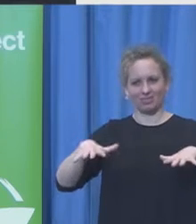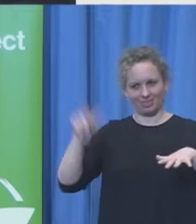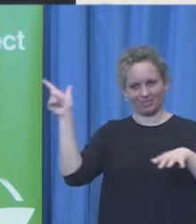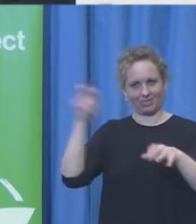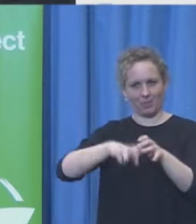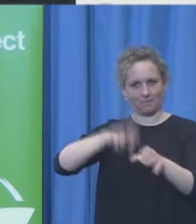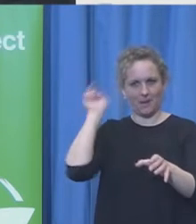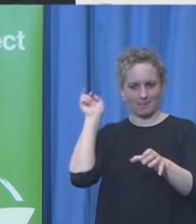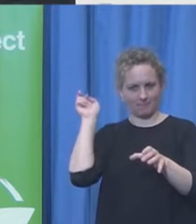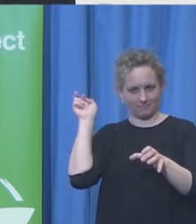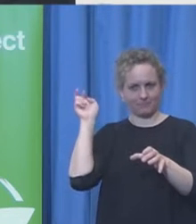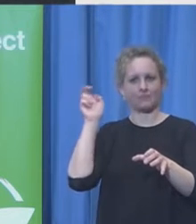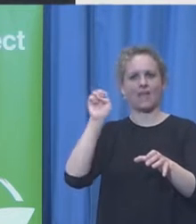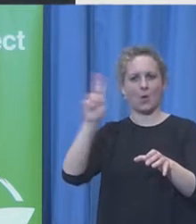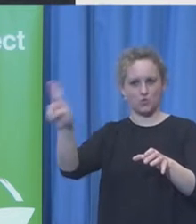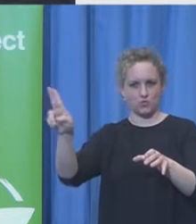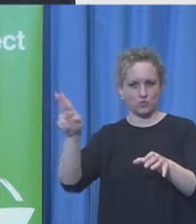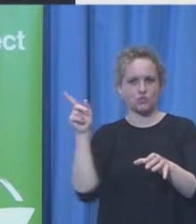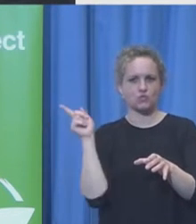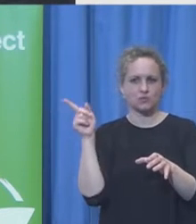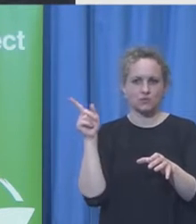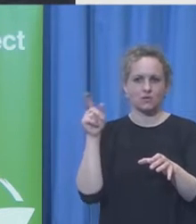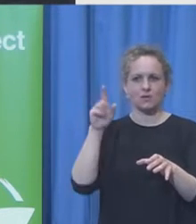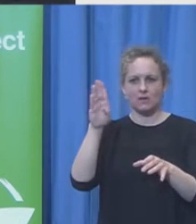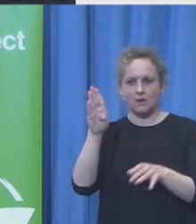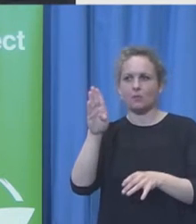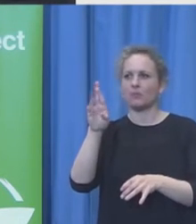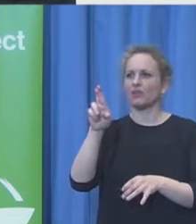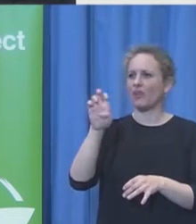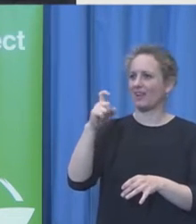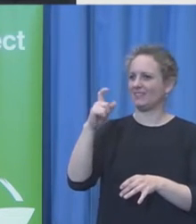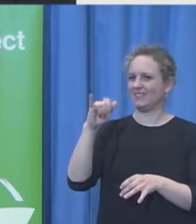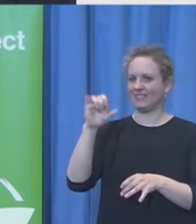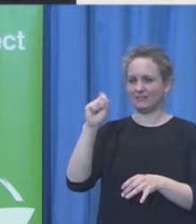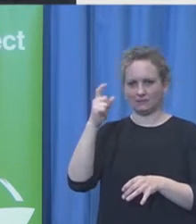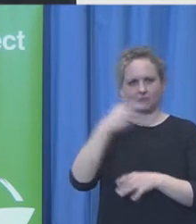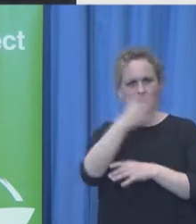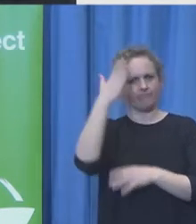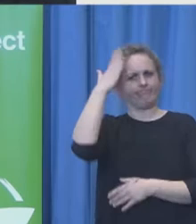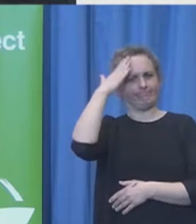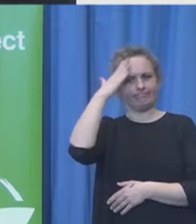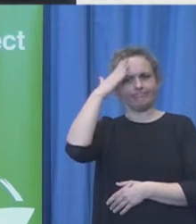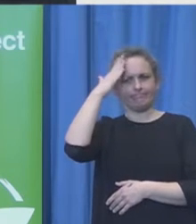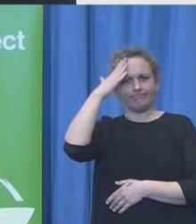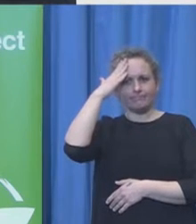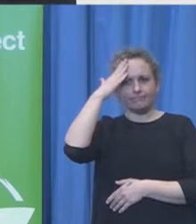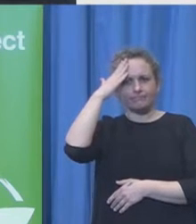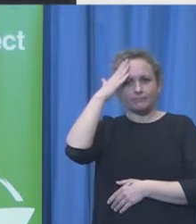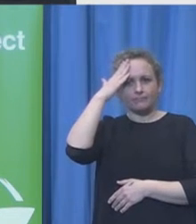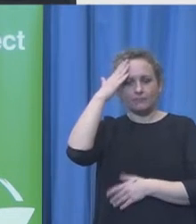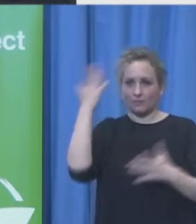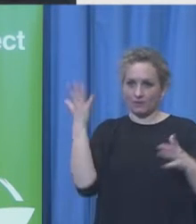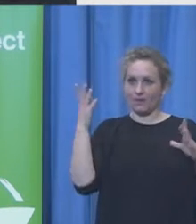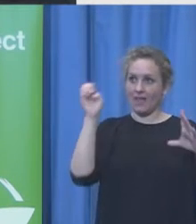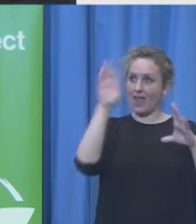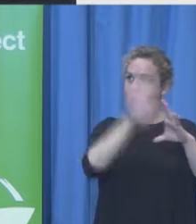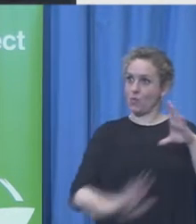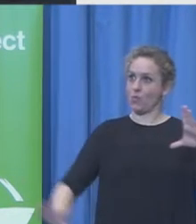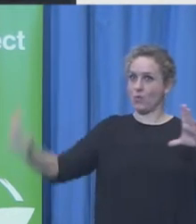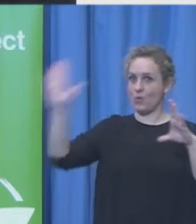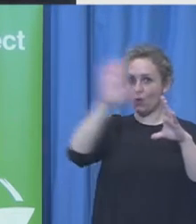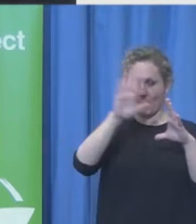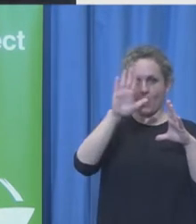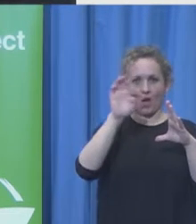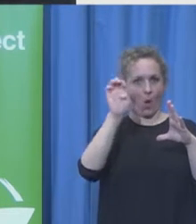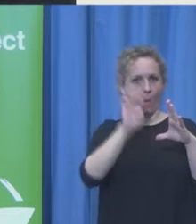relationship with the European Union as a country is extremely important to us. And how we